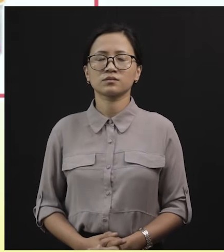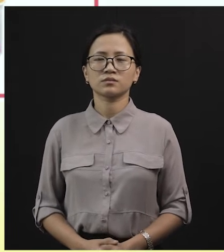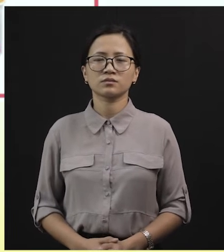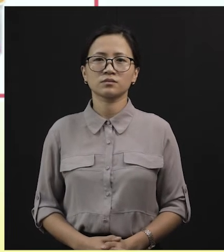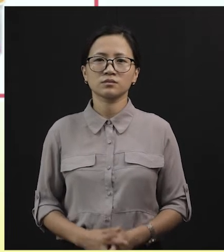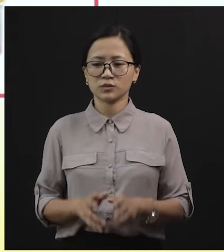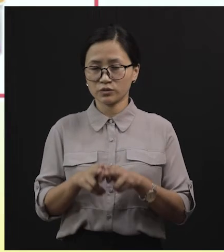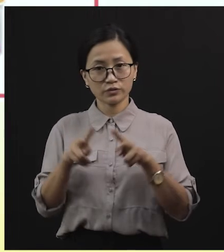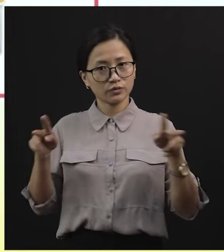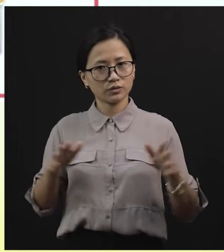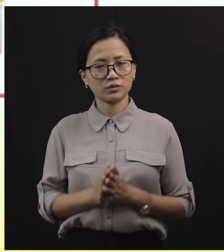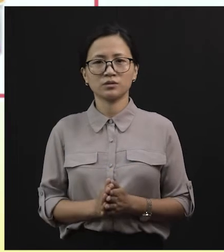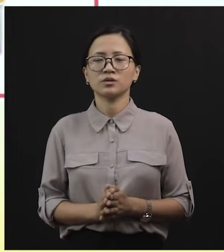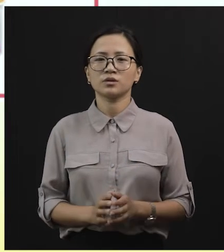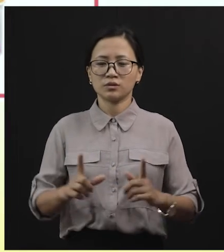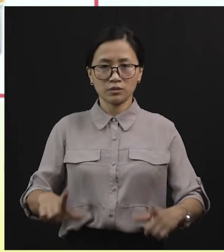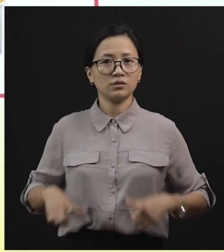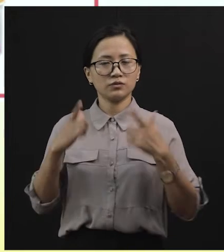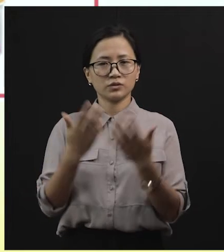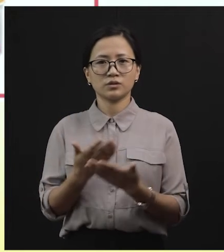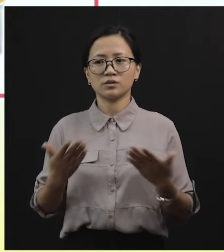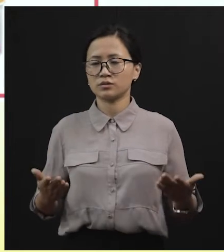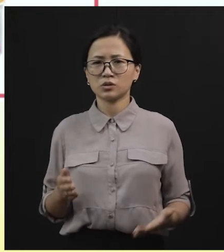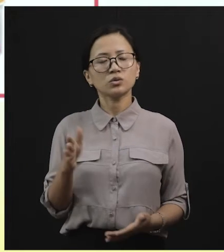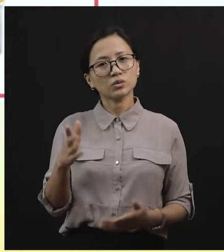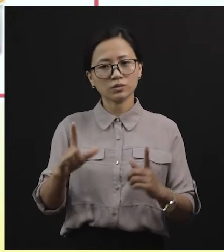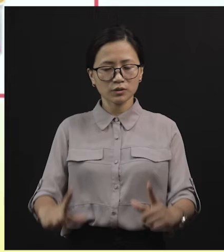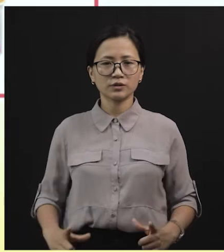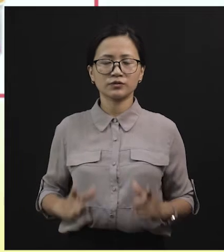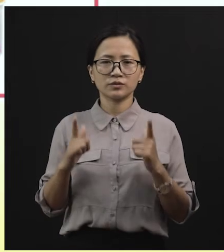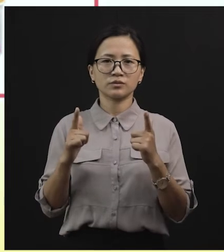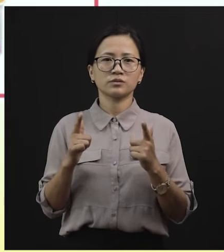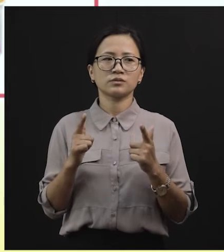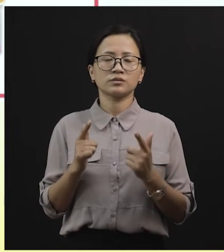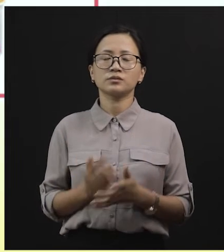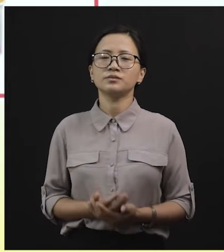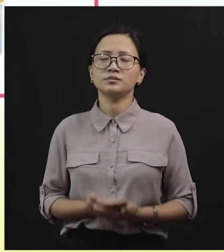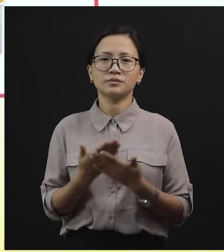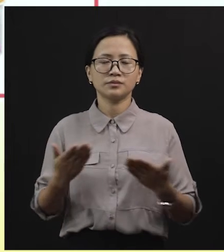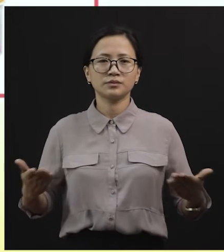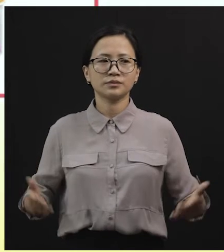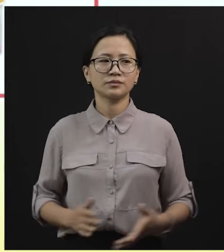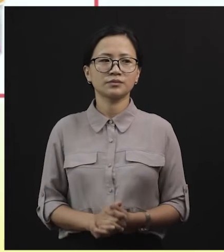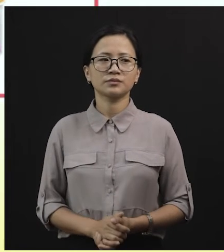Here I have differentiated between living things and non-living things. Okay, so